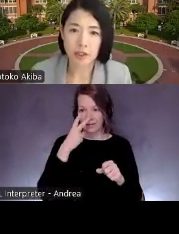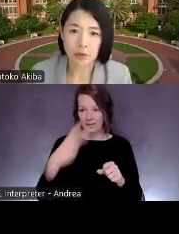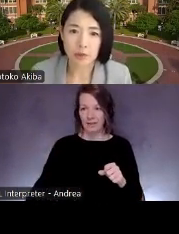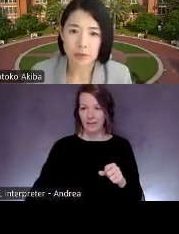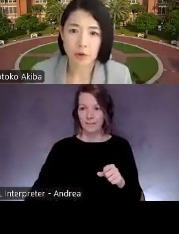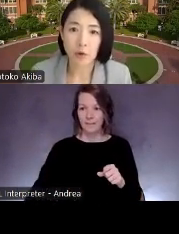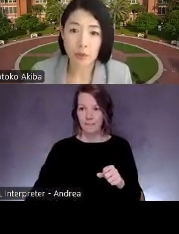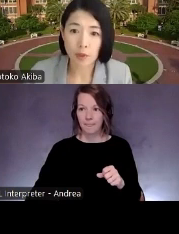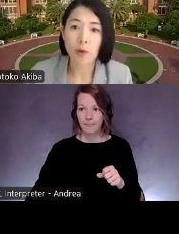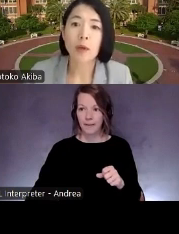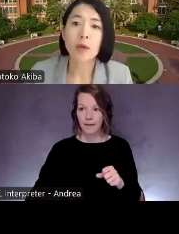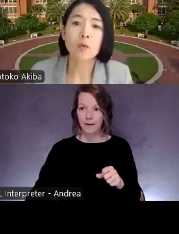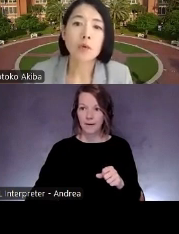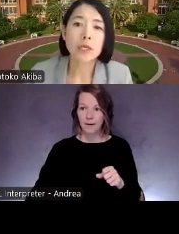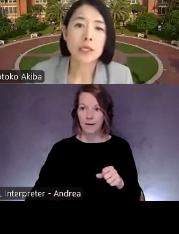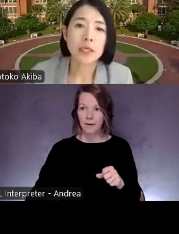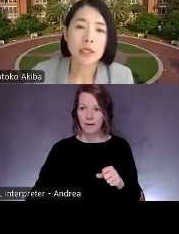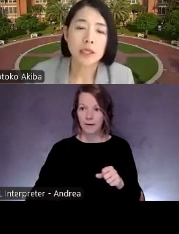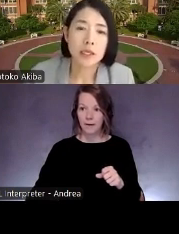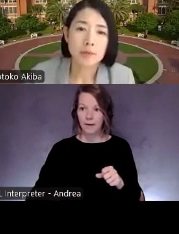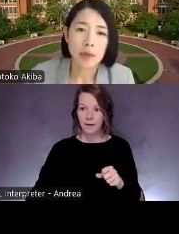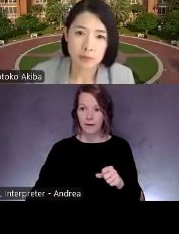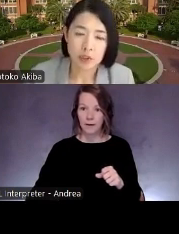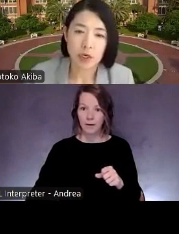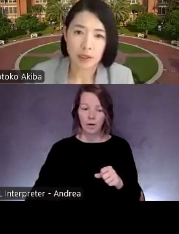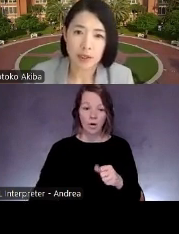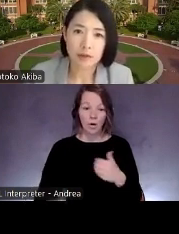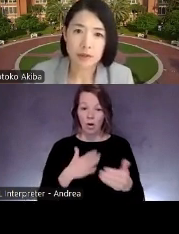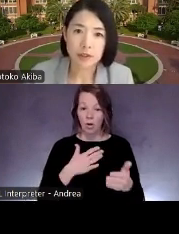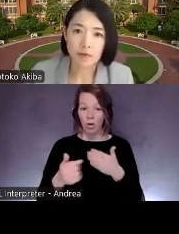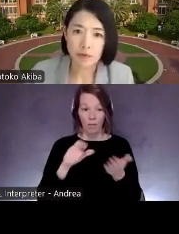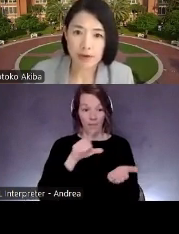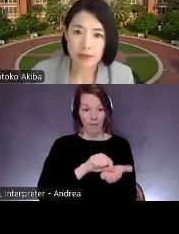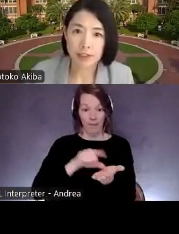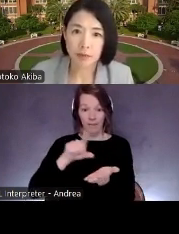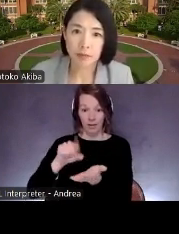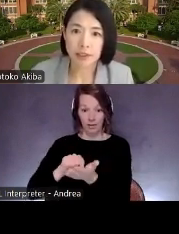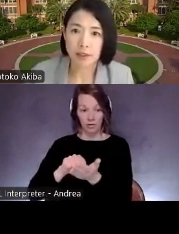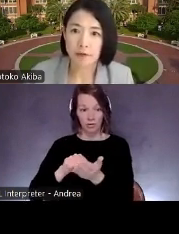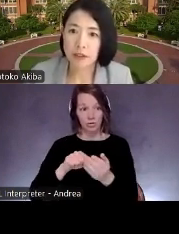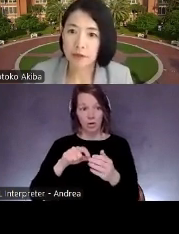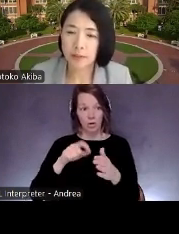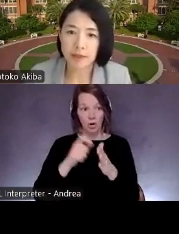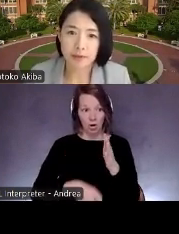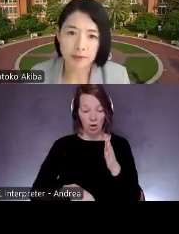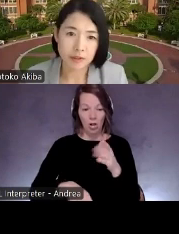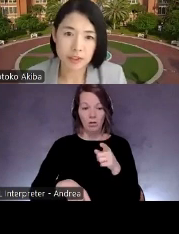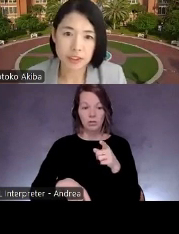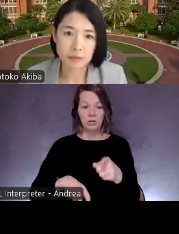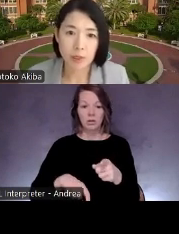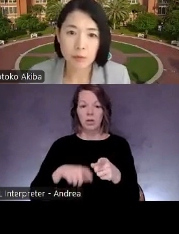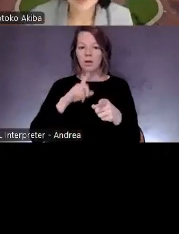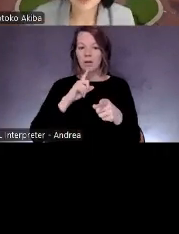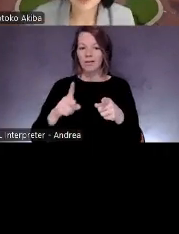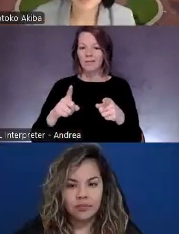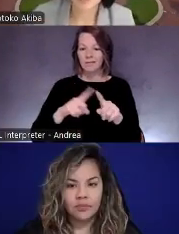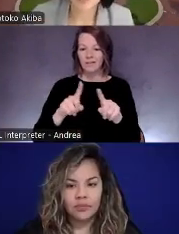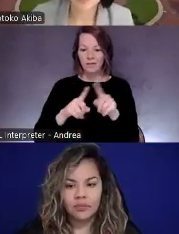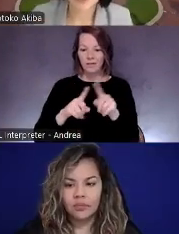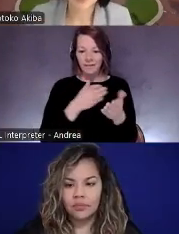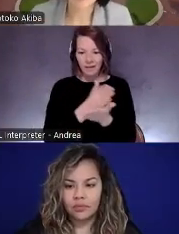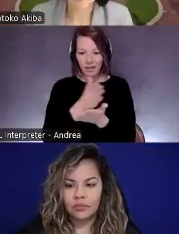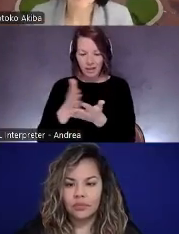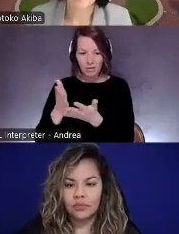that, although we publish articles in various disciplinary fields and methodologies, we would like